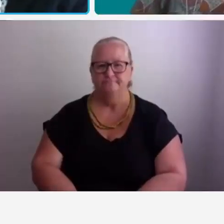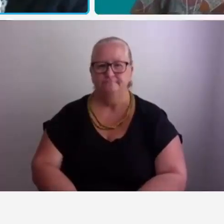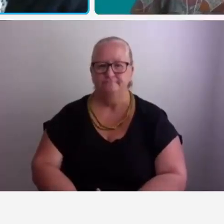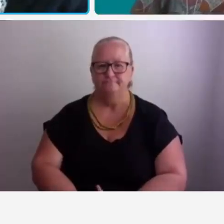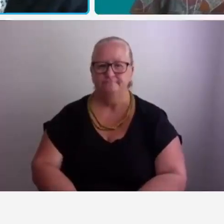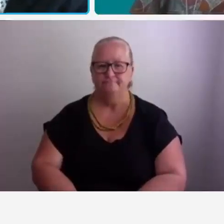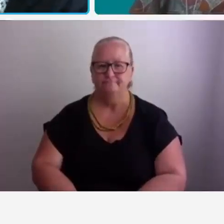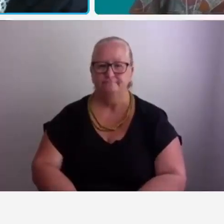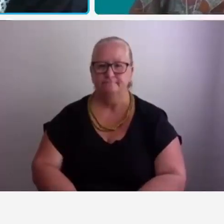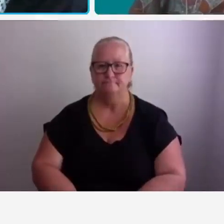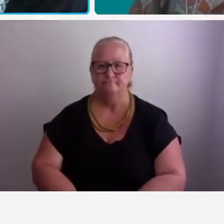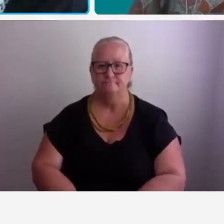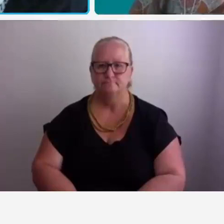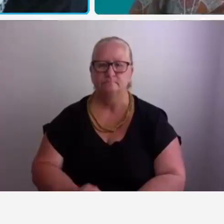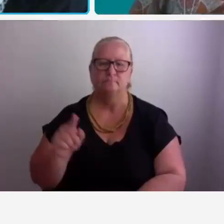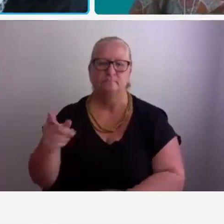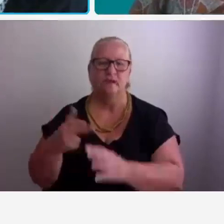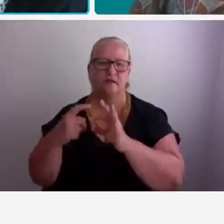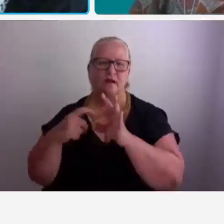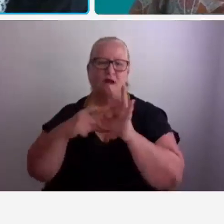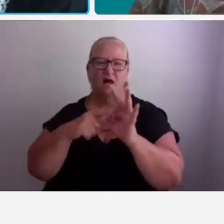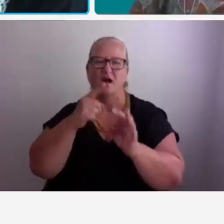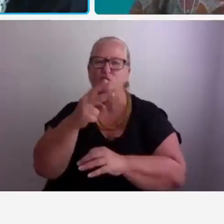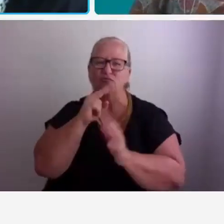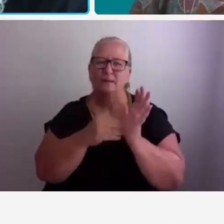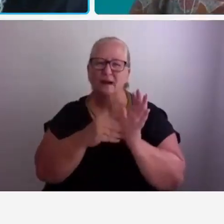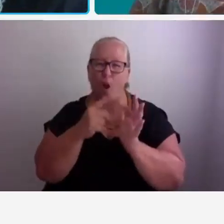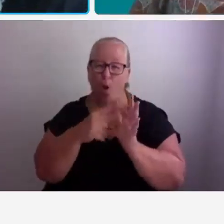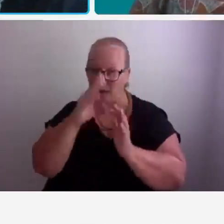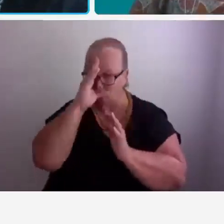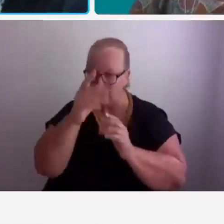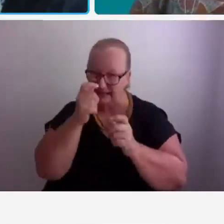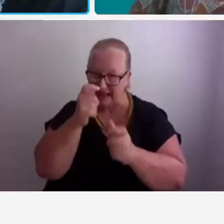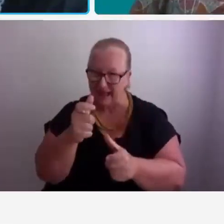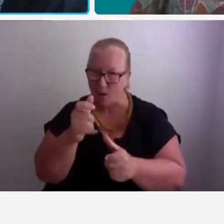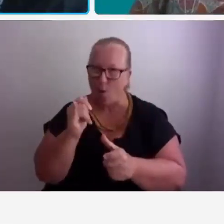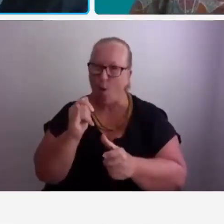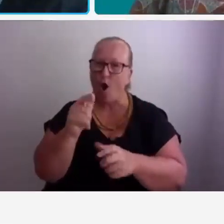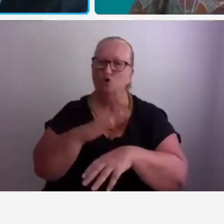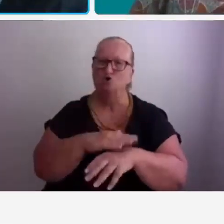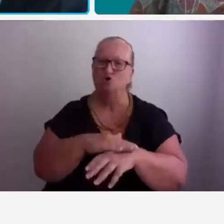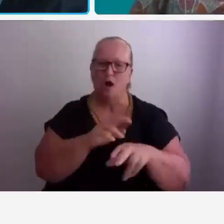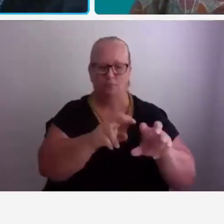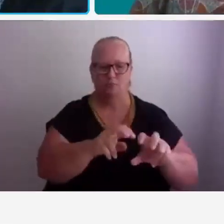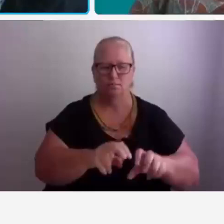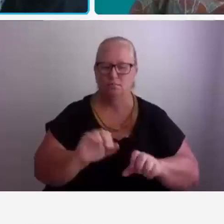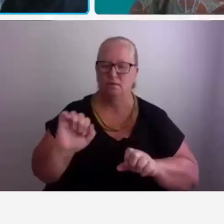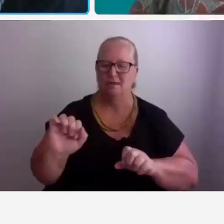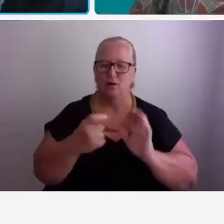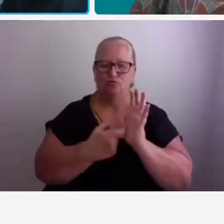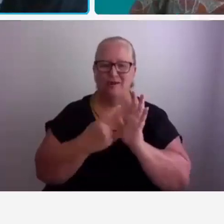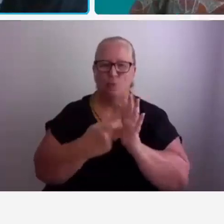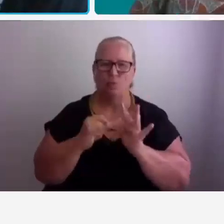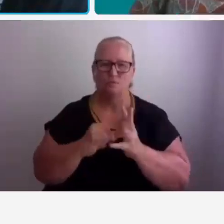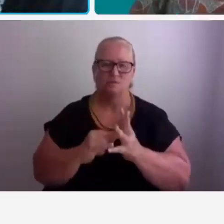Now, Melanie asked, does the 200-minute relate to direct care only, or does it include time spent documenting the person's records and